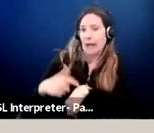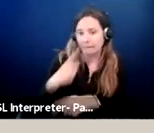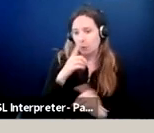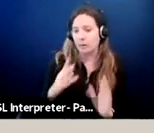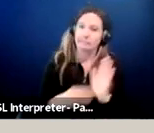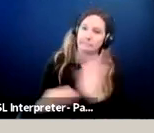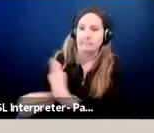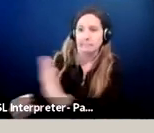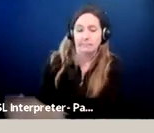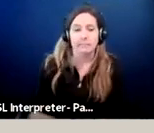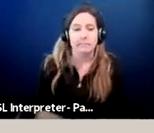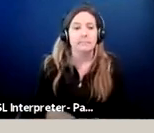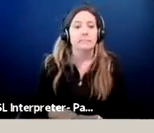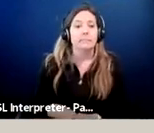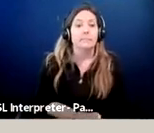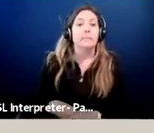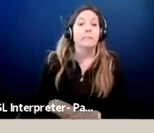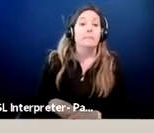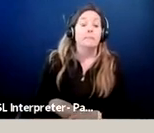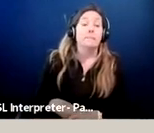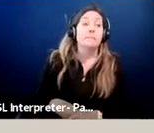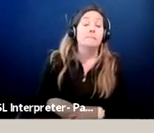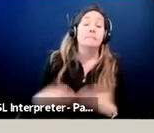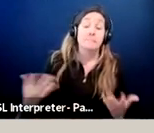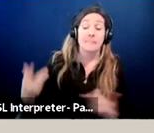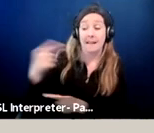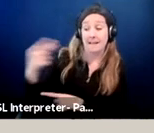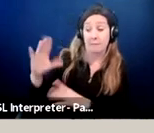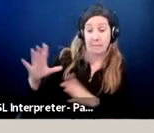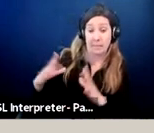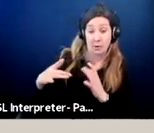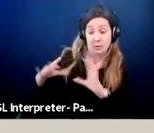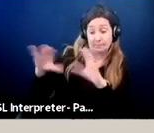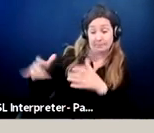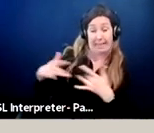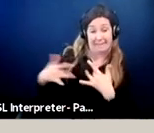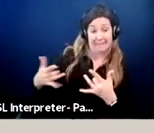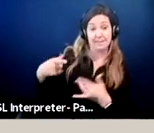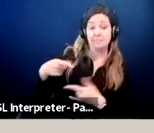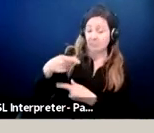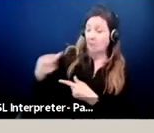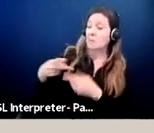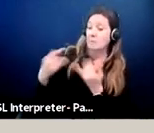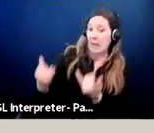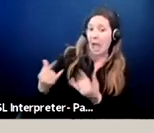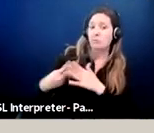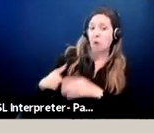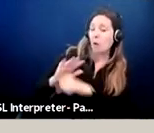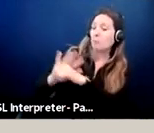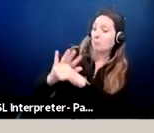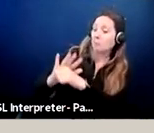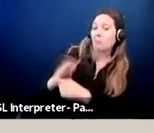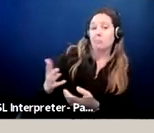more proactive in navigating the tech events to promote programs. So a lot of the accelerators now have a